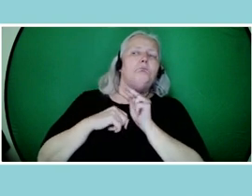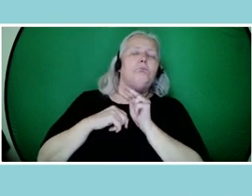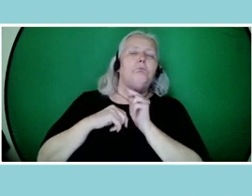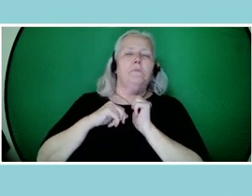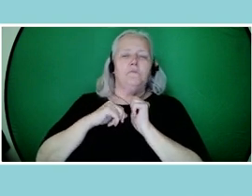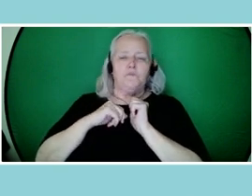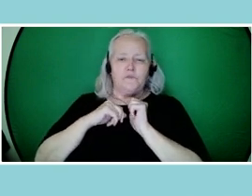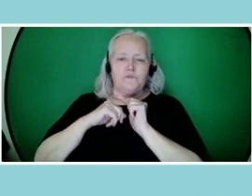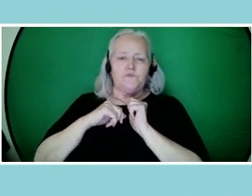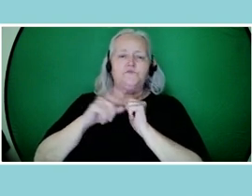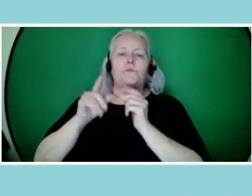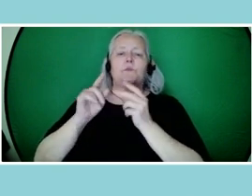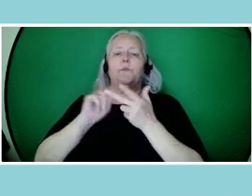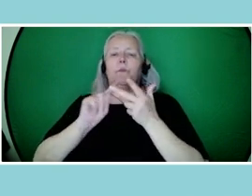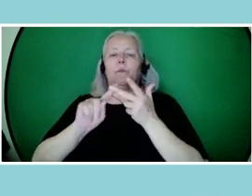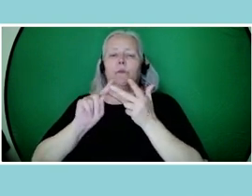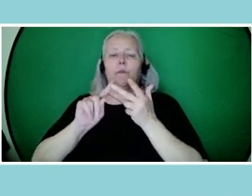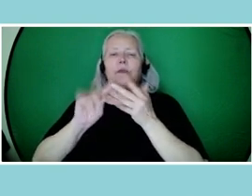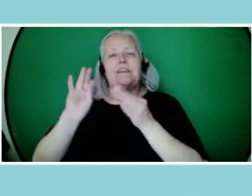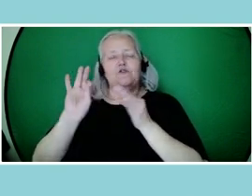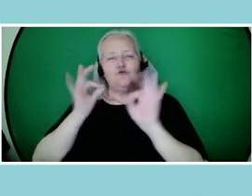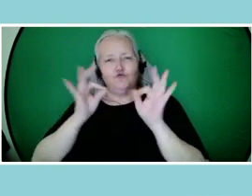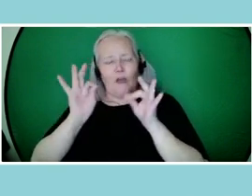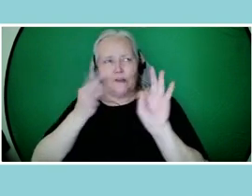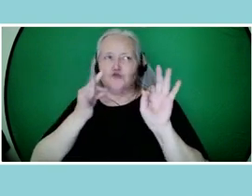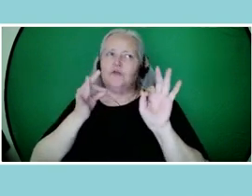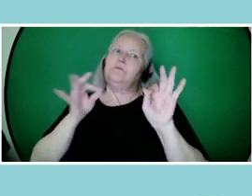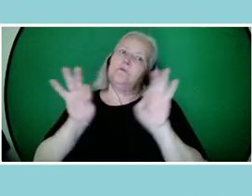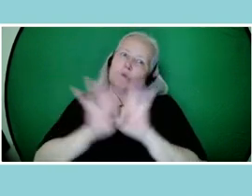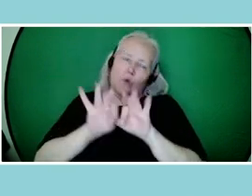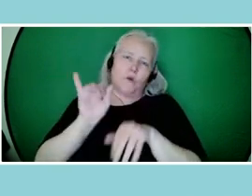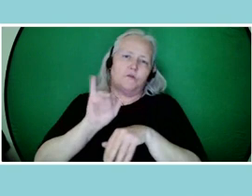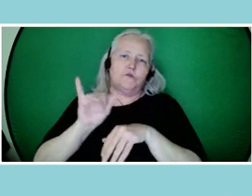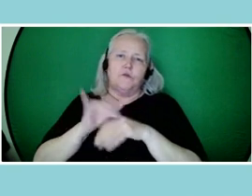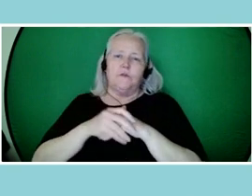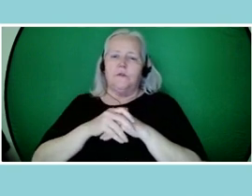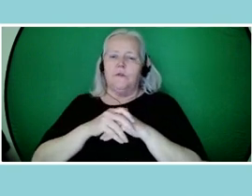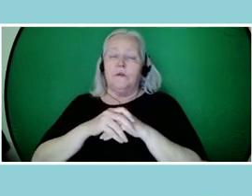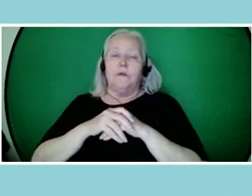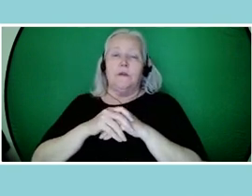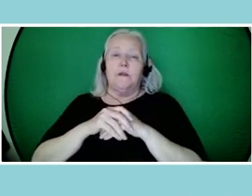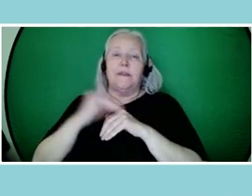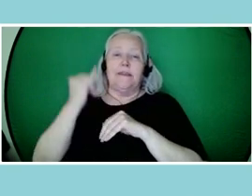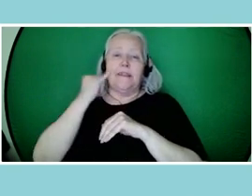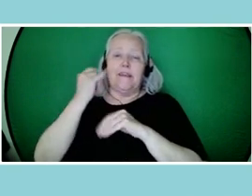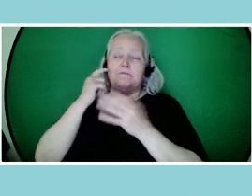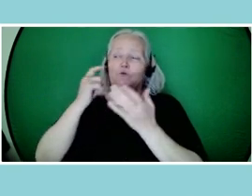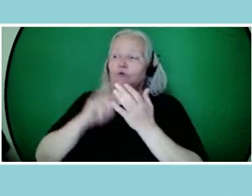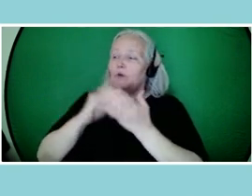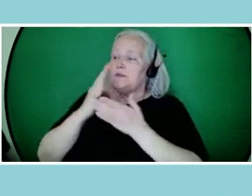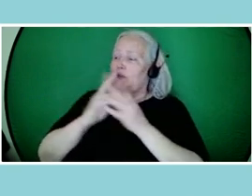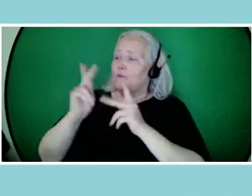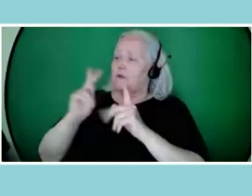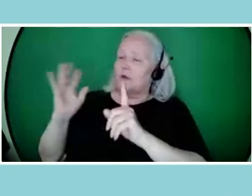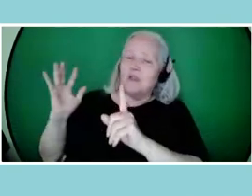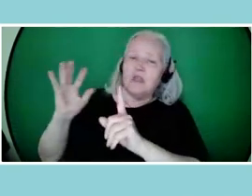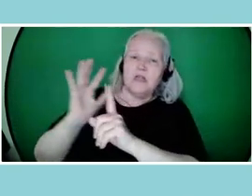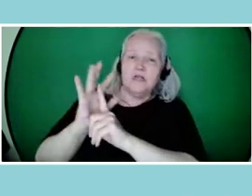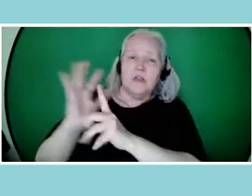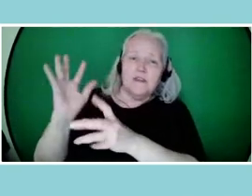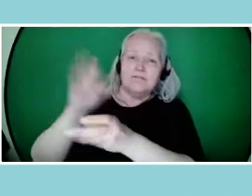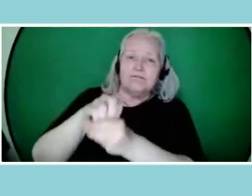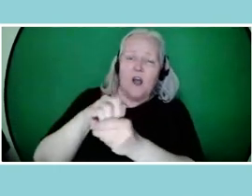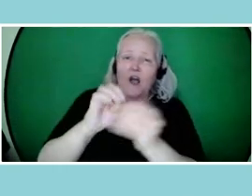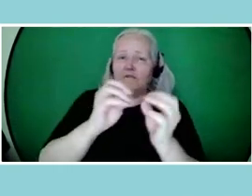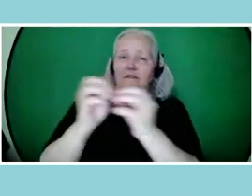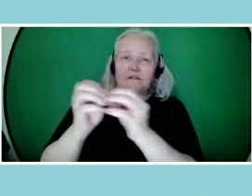Distraction is another really key strategy, right? Whether it's that bystanders are getting involved or somebody is just, you know,